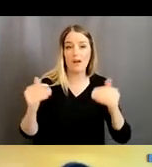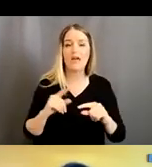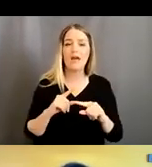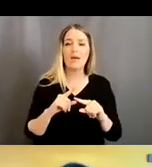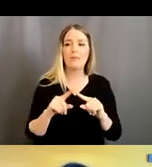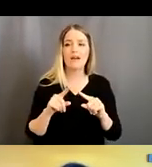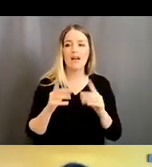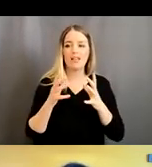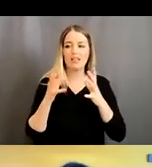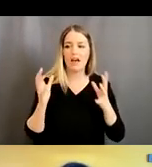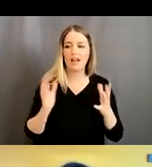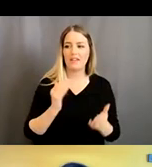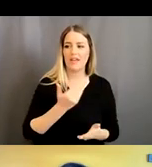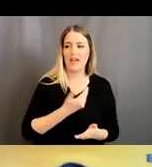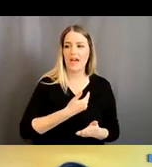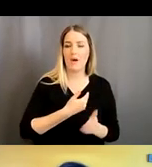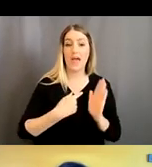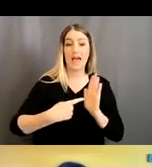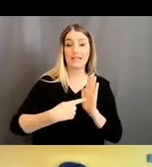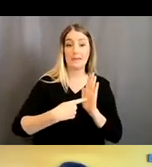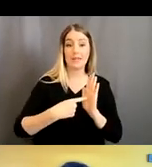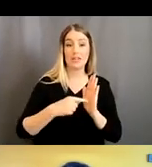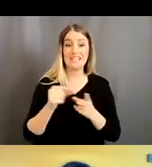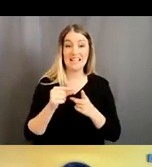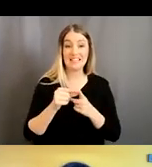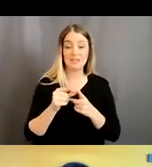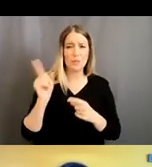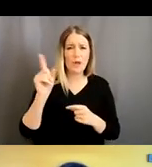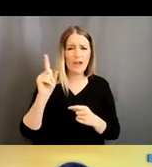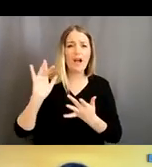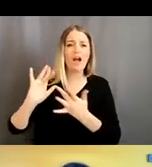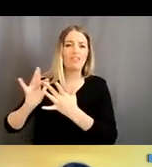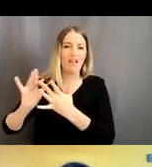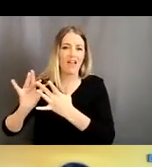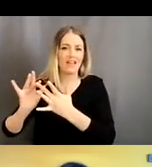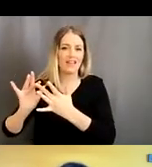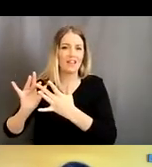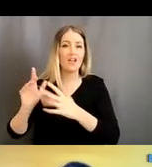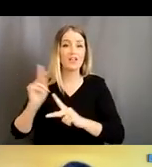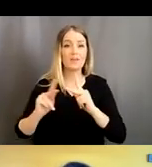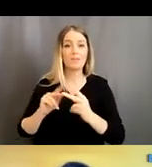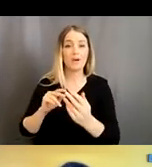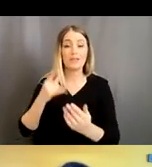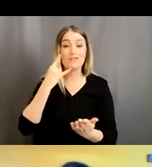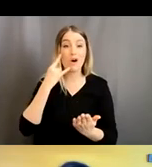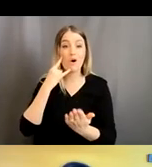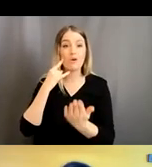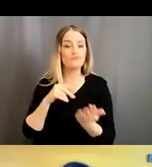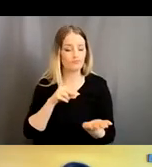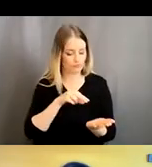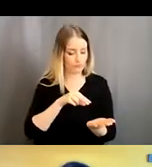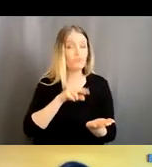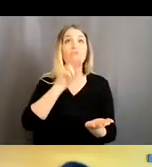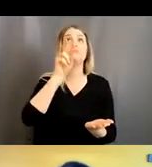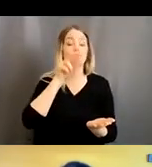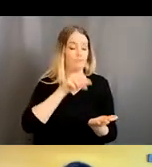a lot of our exhibition text online so that people can access it through their smartphone. And right now we're calling